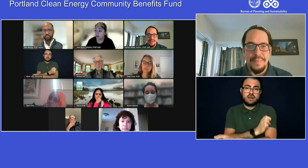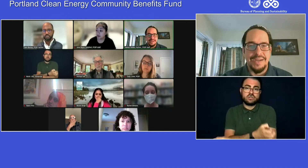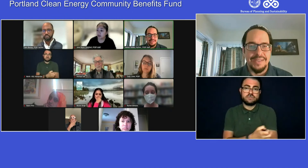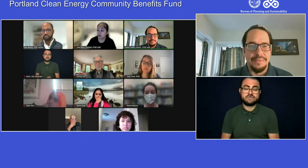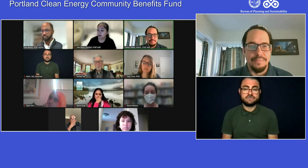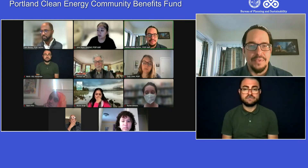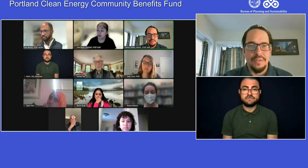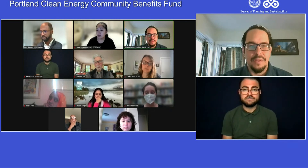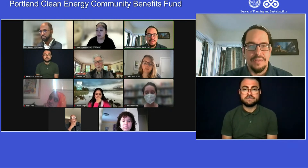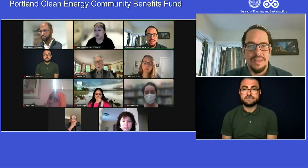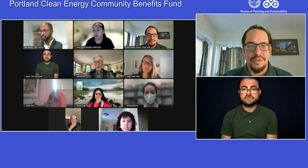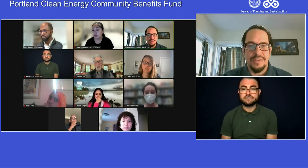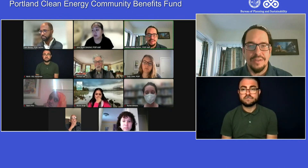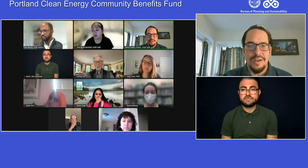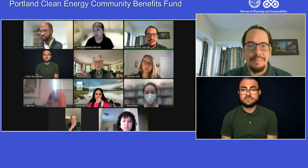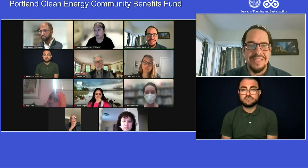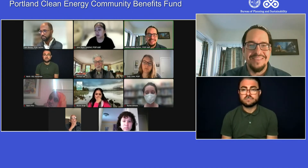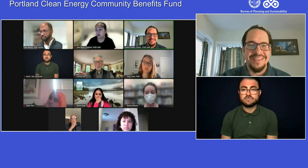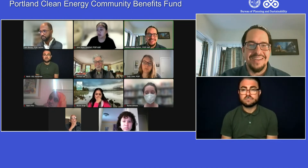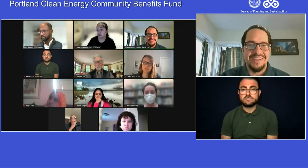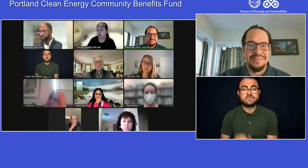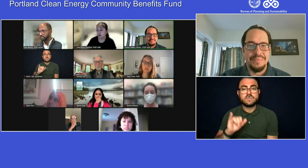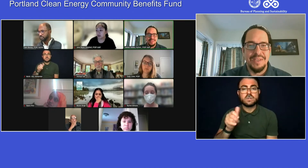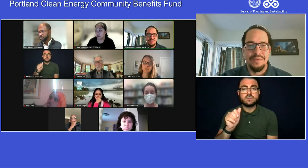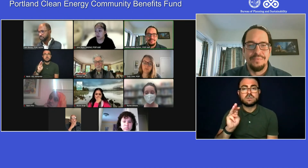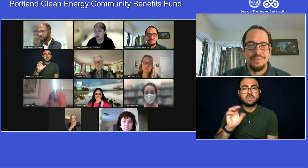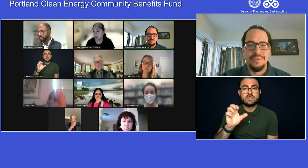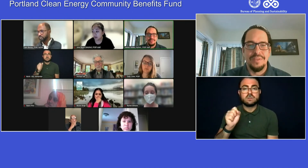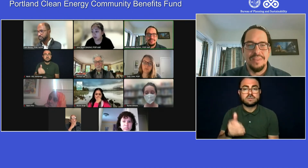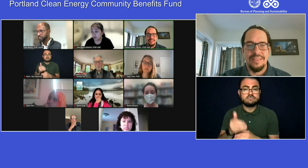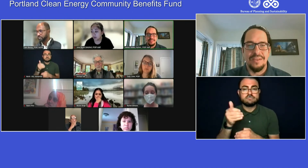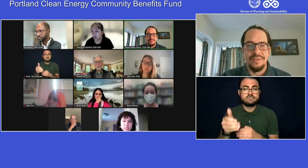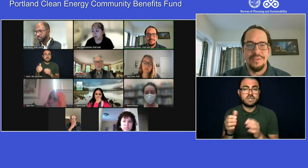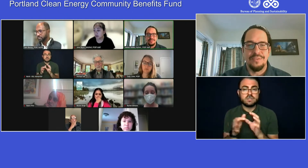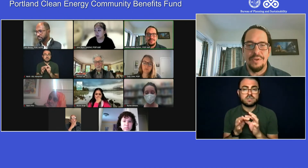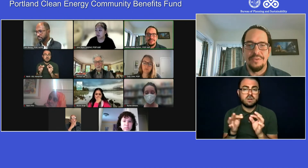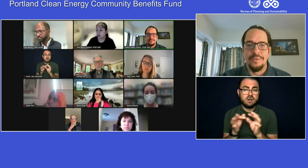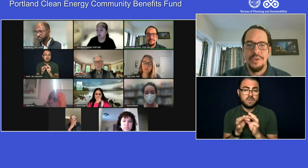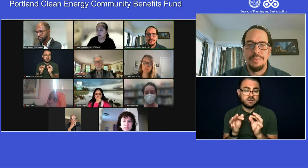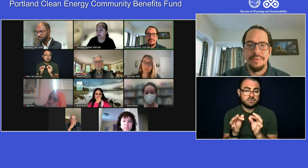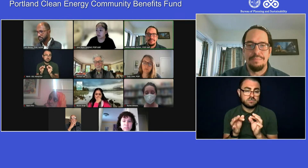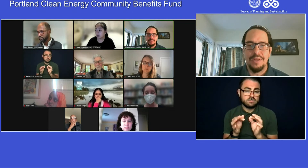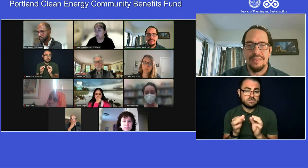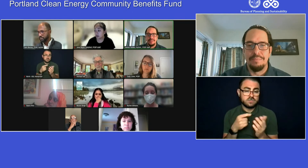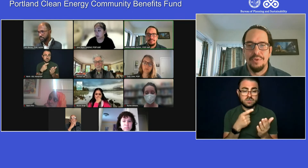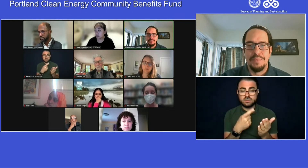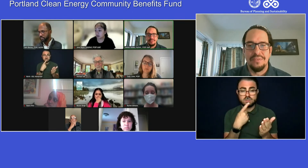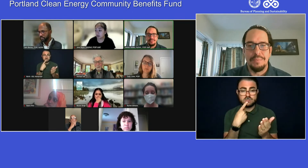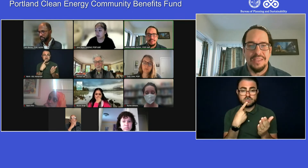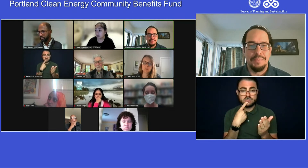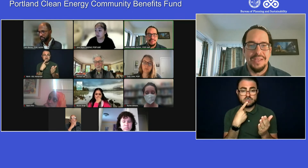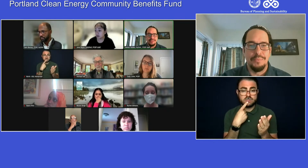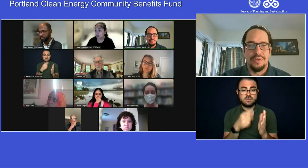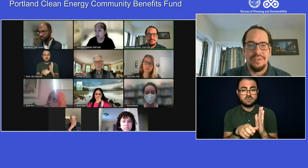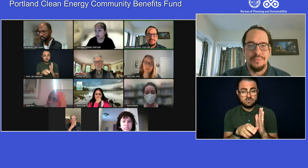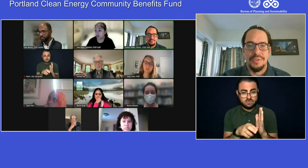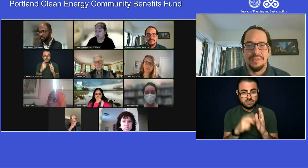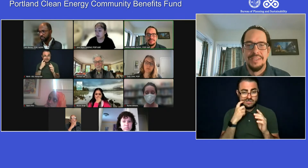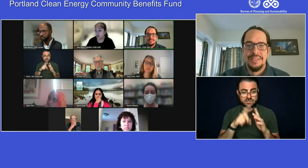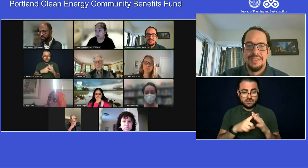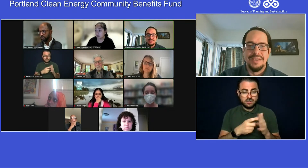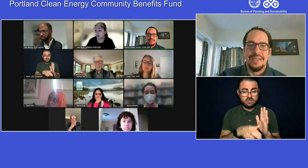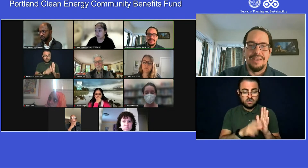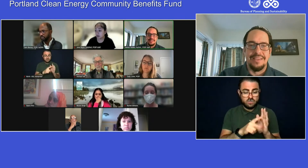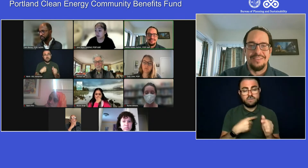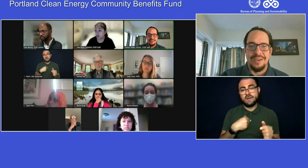Thanks, Sam. Another comment here that they're just starting to review, but applaud the improvements to make the plan more